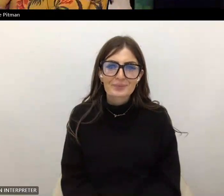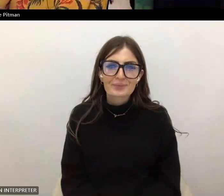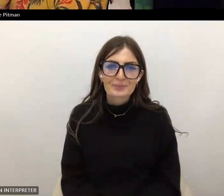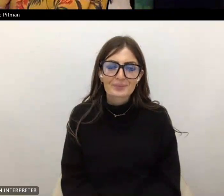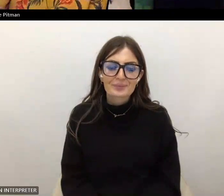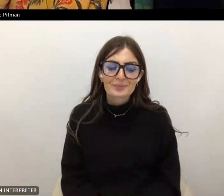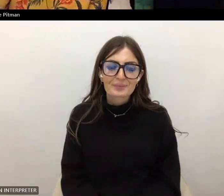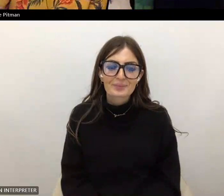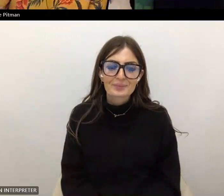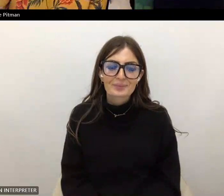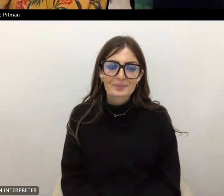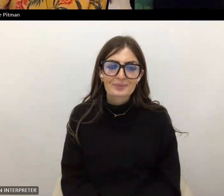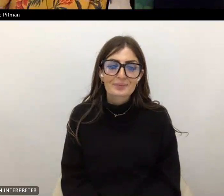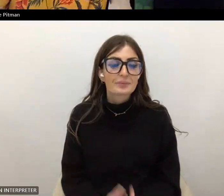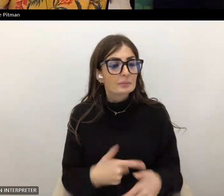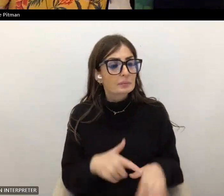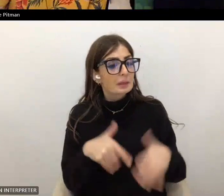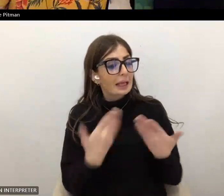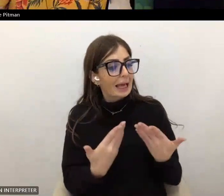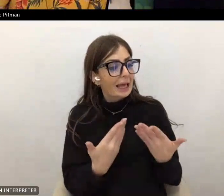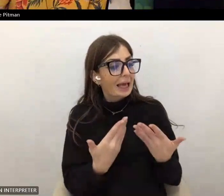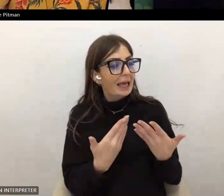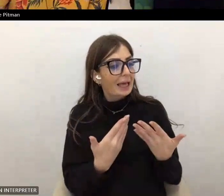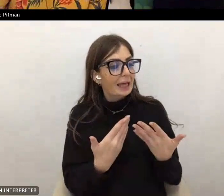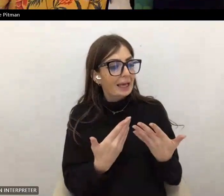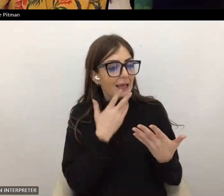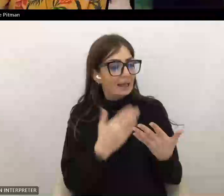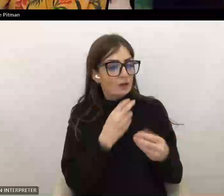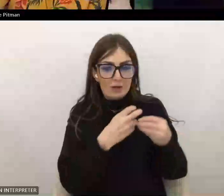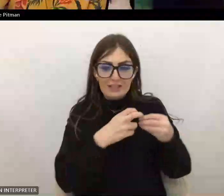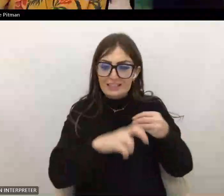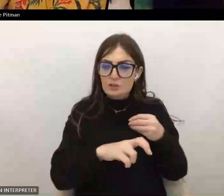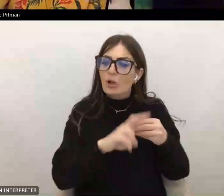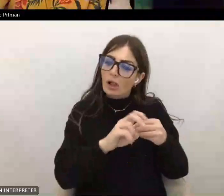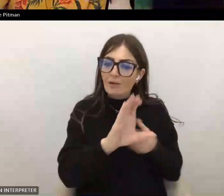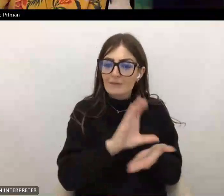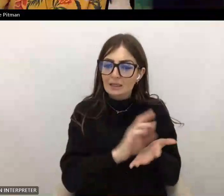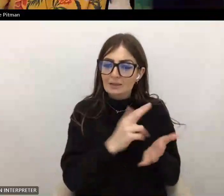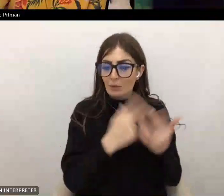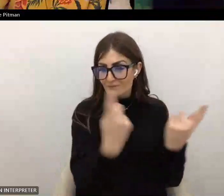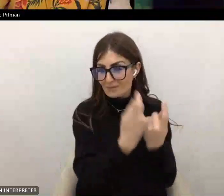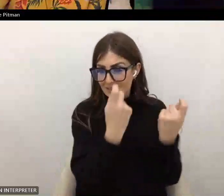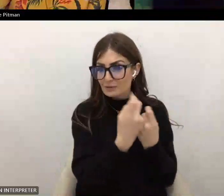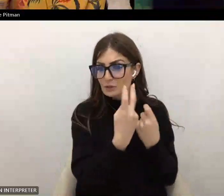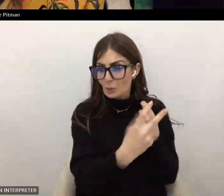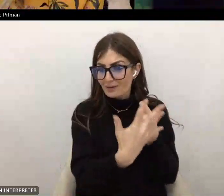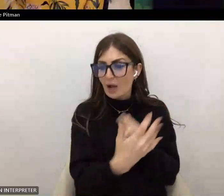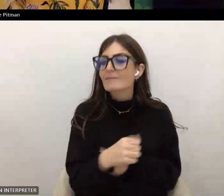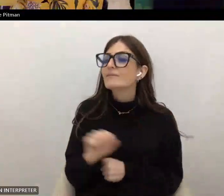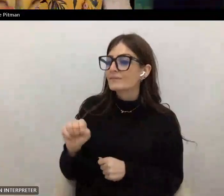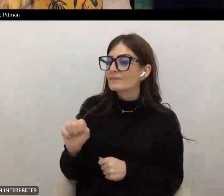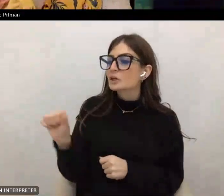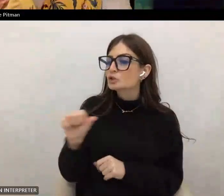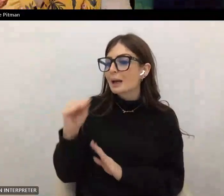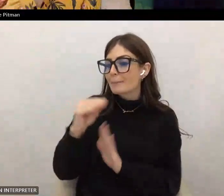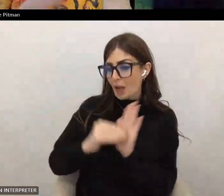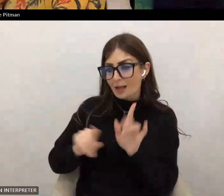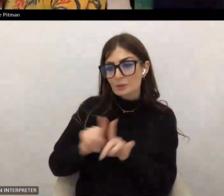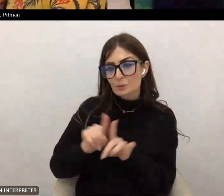Question, is there any transitional funding for festivals for 2025? Festivals should be applying to